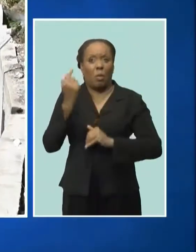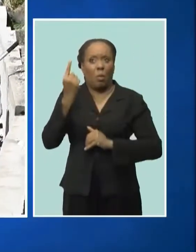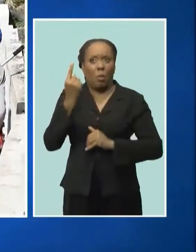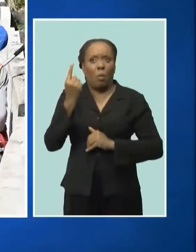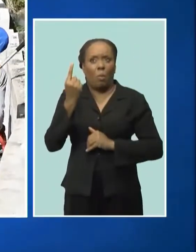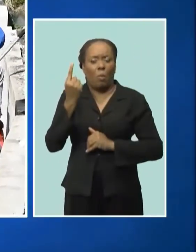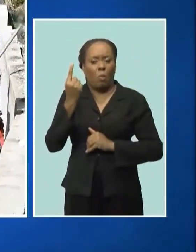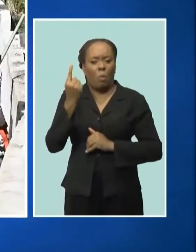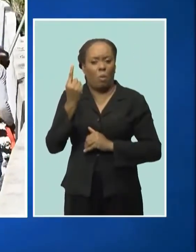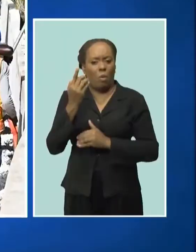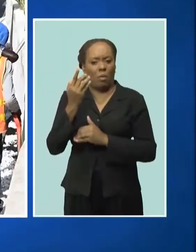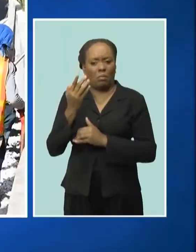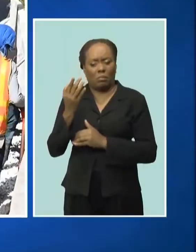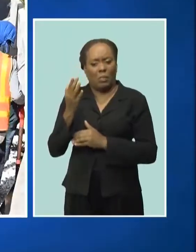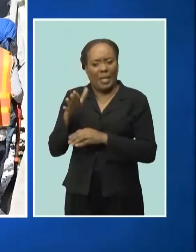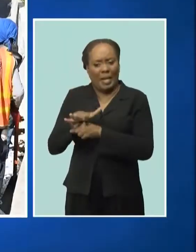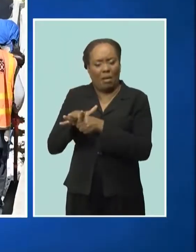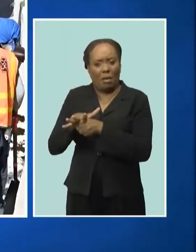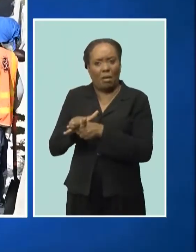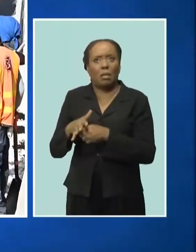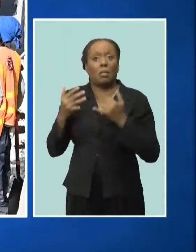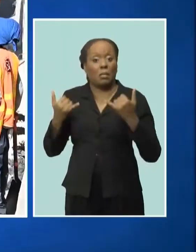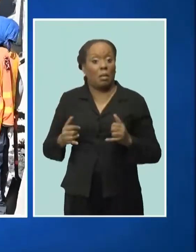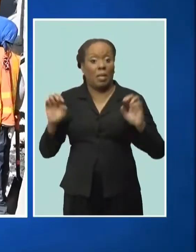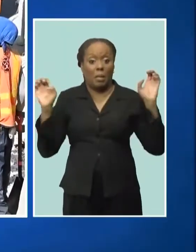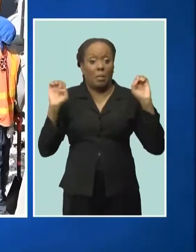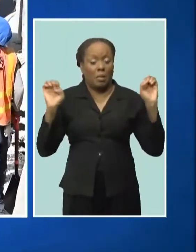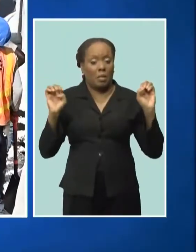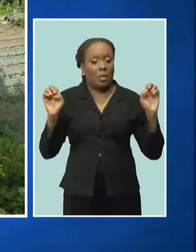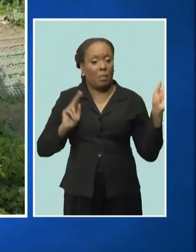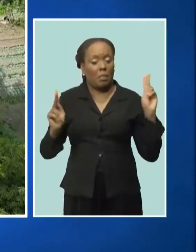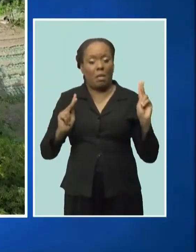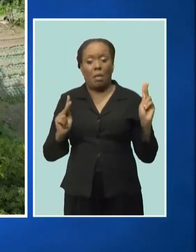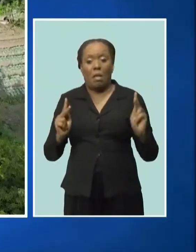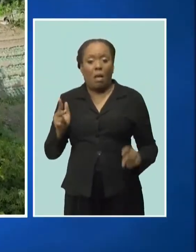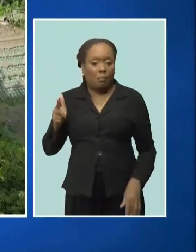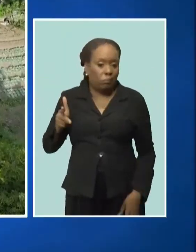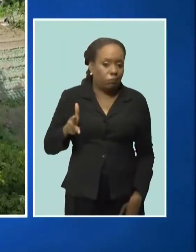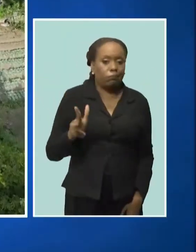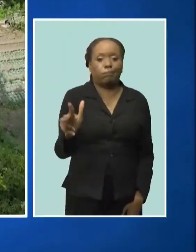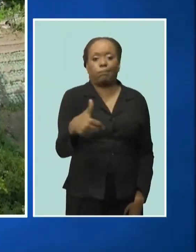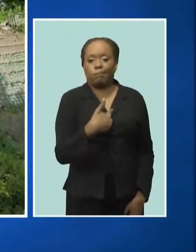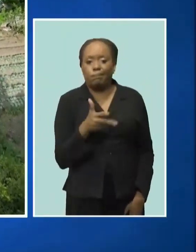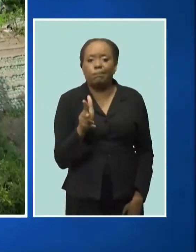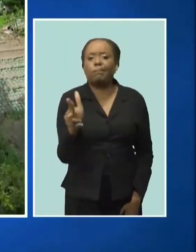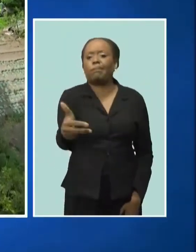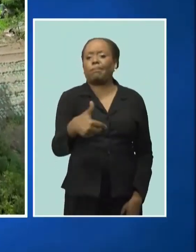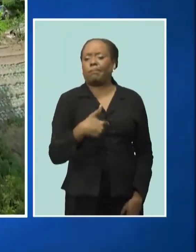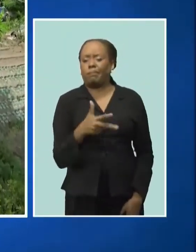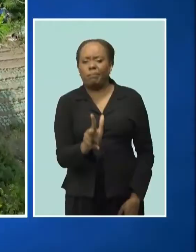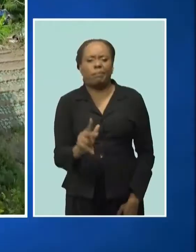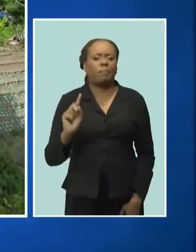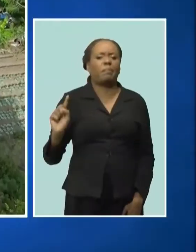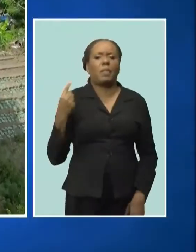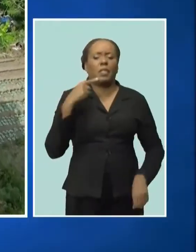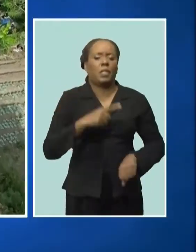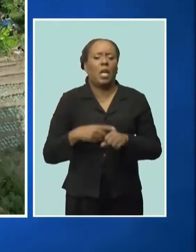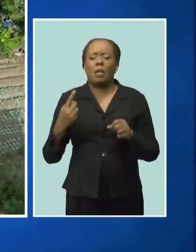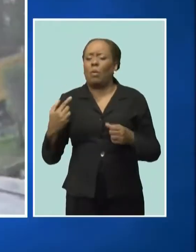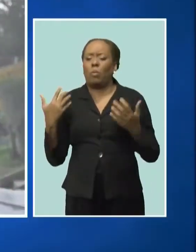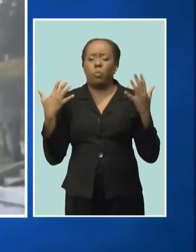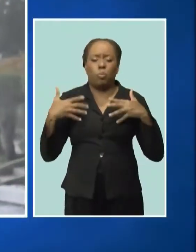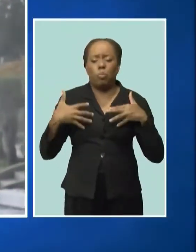case of emergency, now you can have emergency vehicles entering into White Hill now from the Hillaby side for the first time in a long